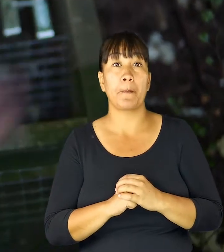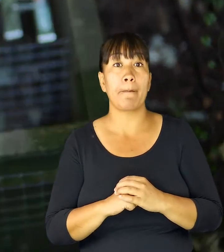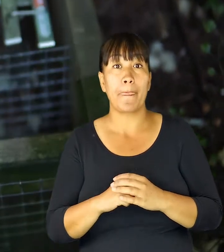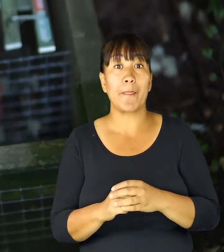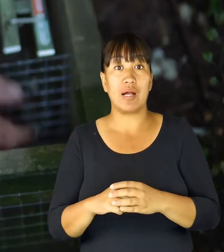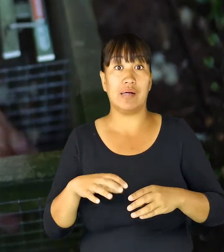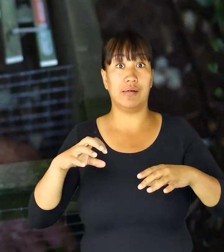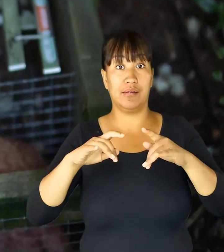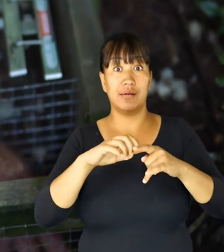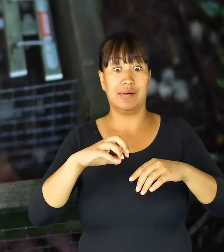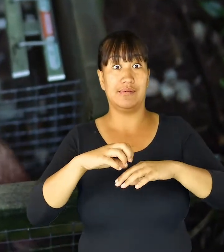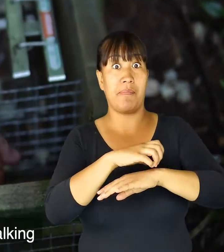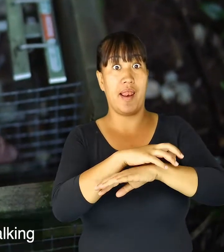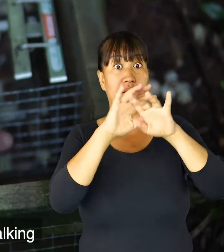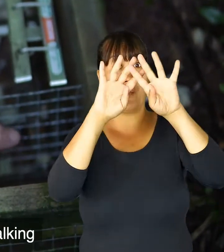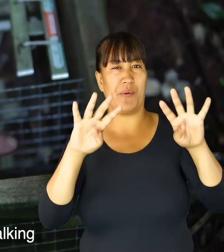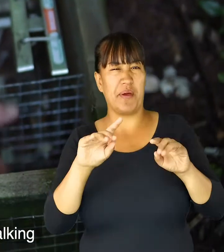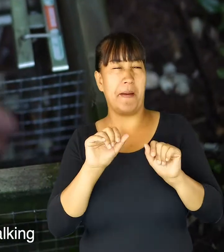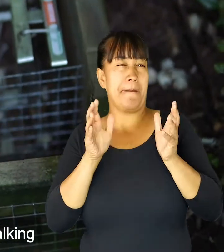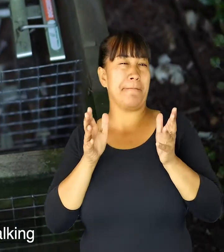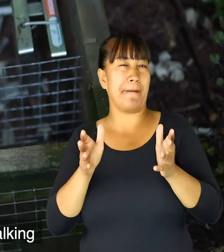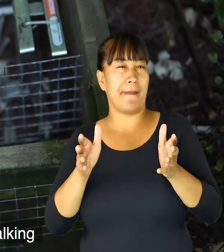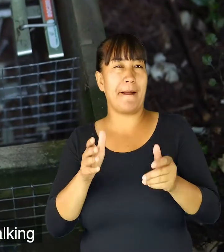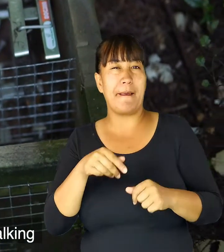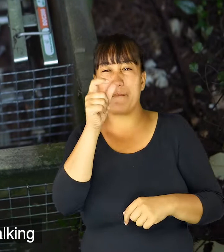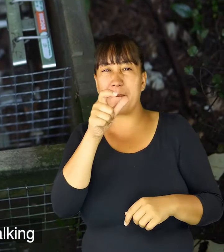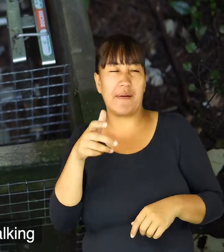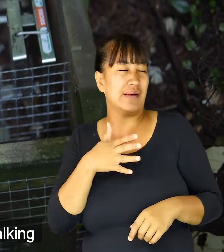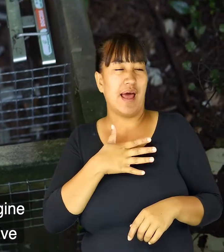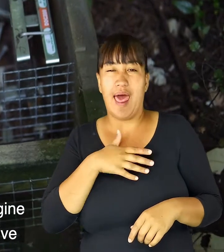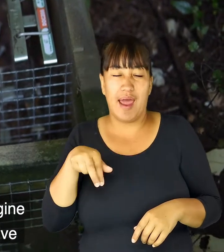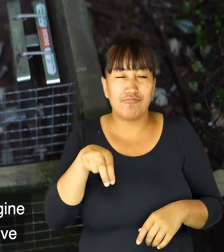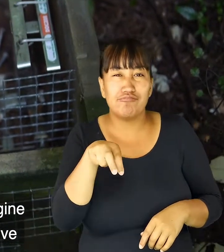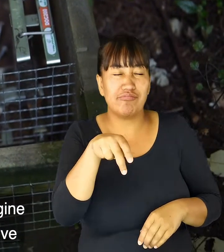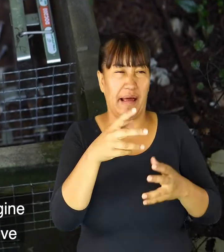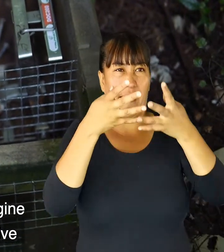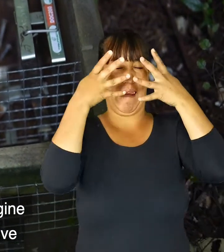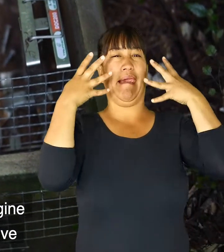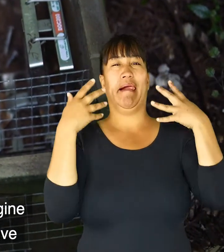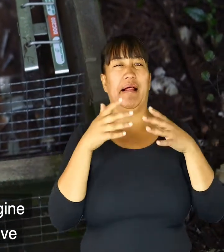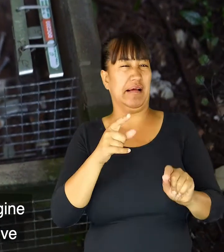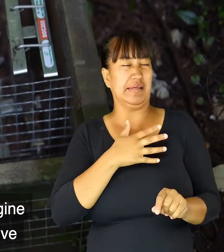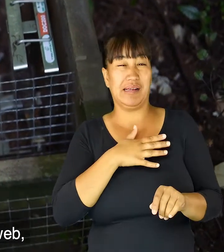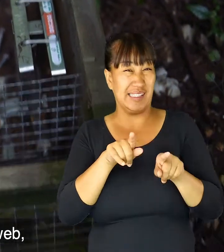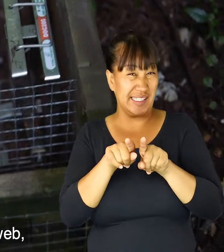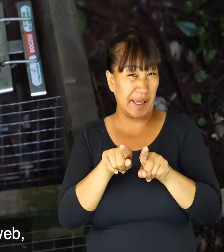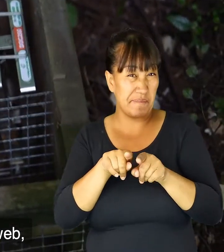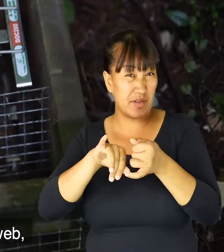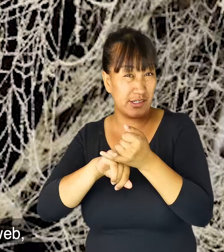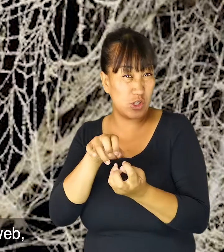So, right, here's the stoat. Cobwebs are a classic. Humans don't even like walking through cobwebs, so imagine a stoat with a very sensitive